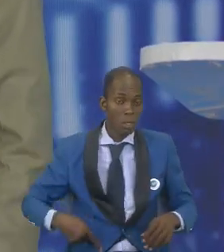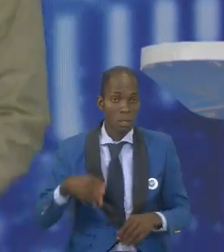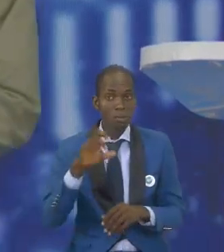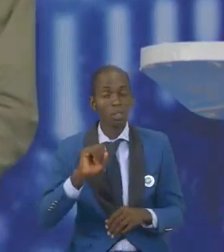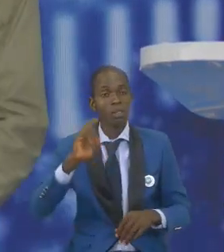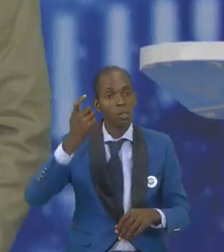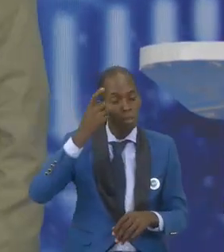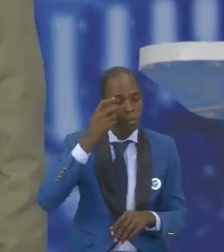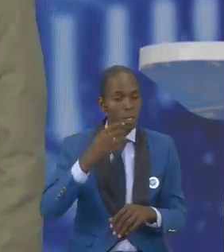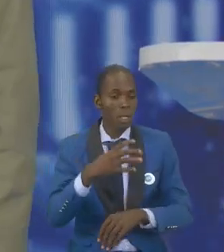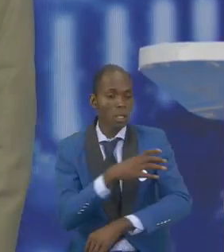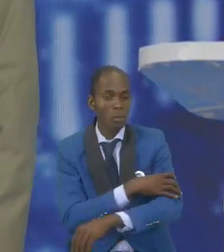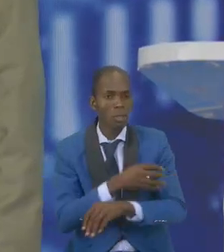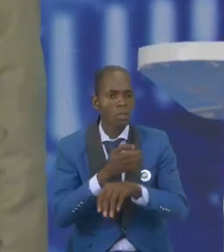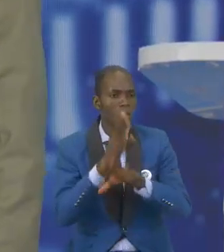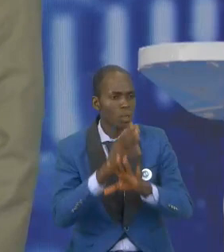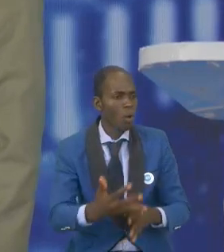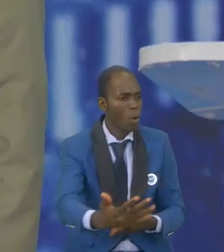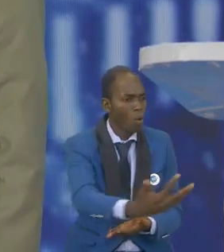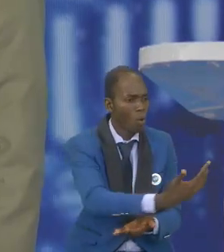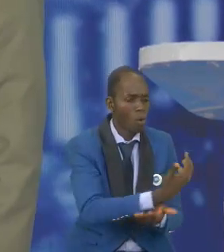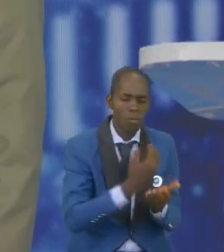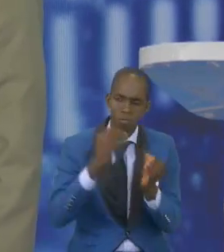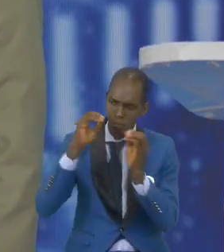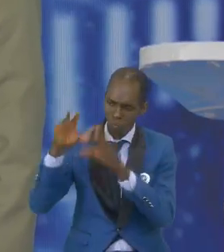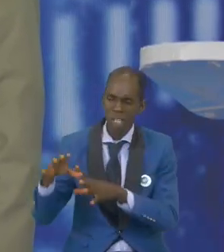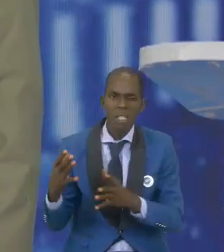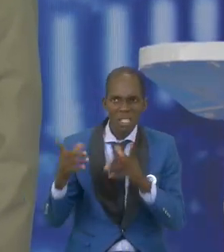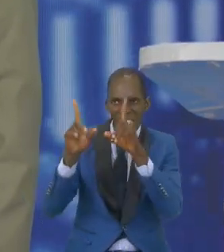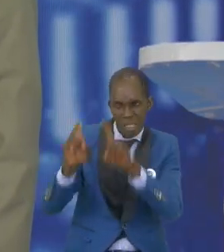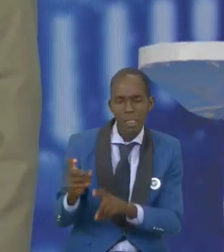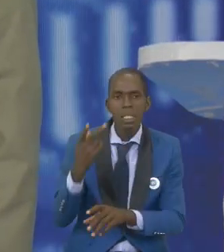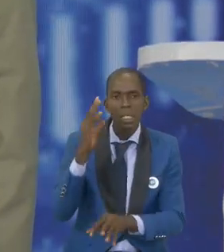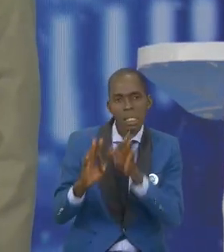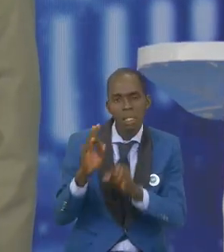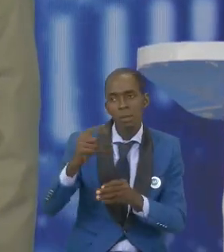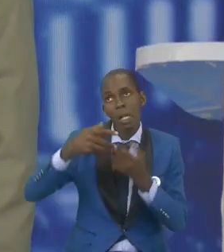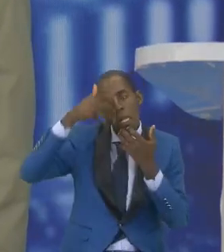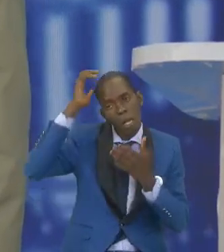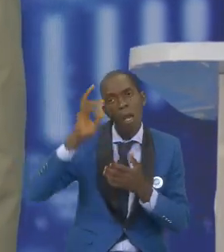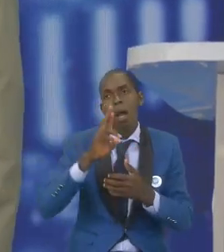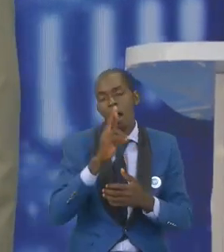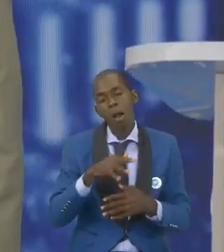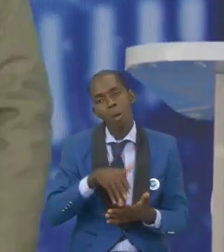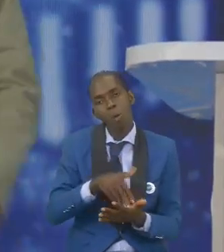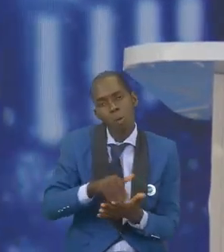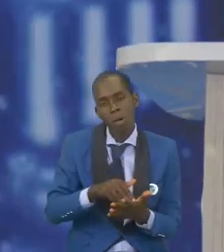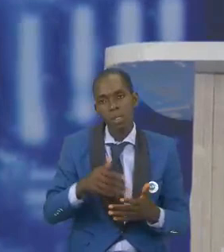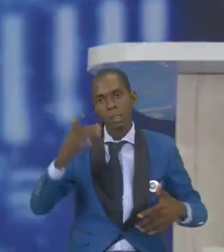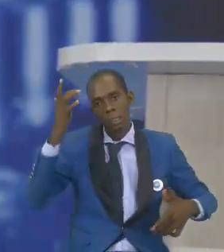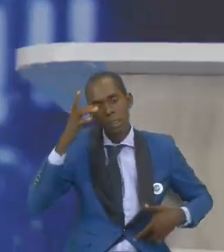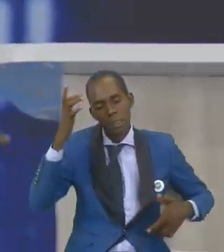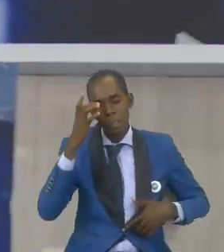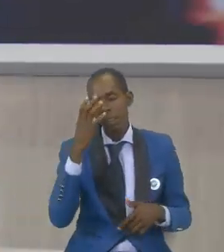prosecutors, everyone, throw them in. Let's know whether the lions are still there or not, whether they are hungry or not, whether they are on convocation or